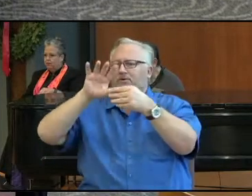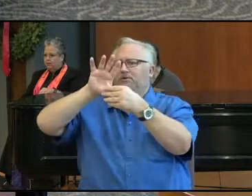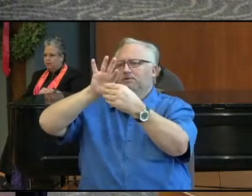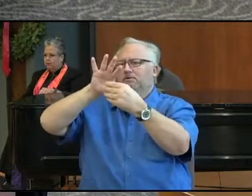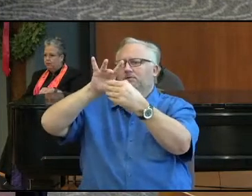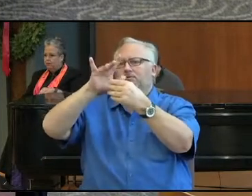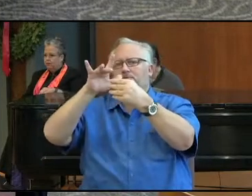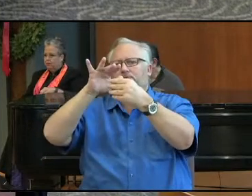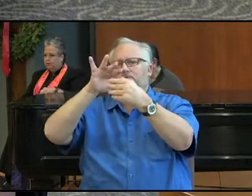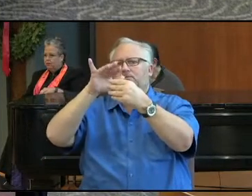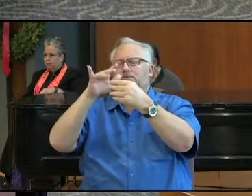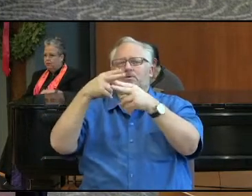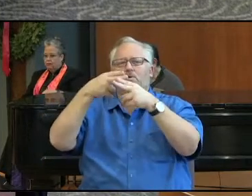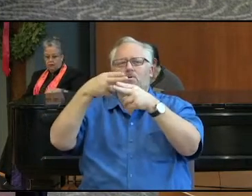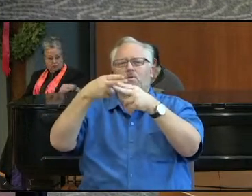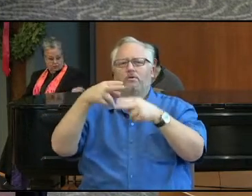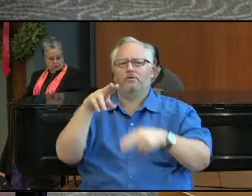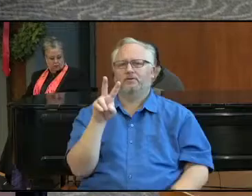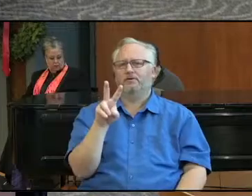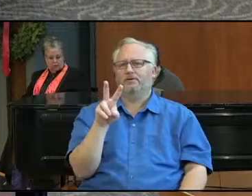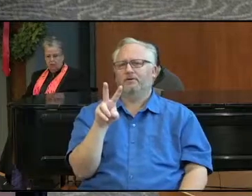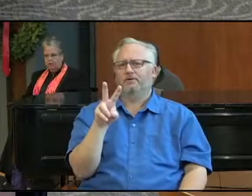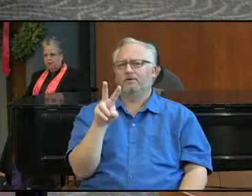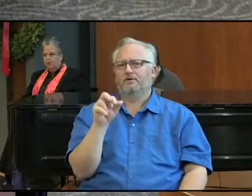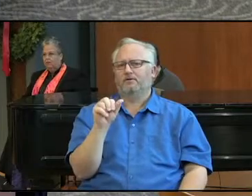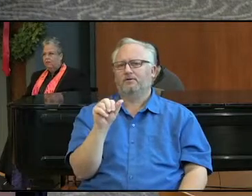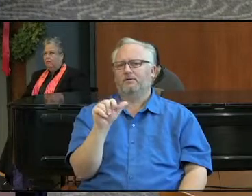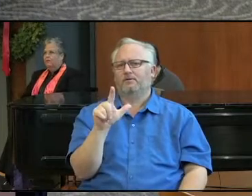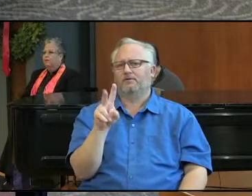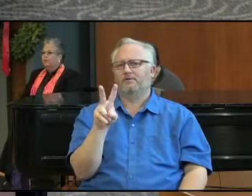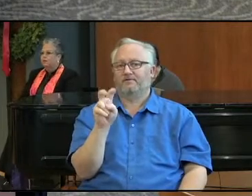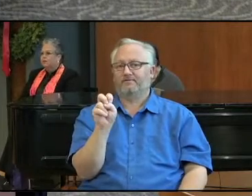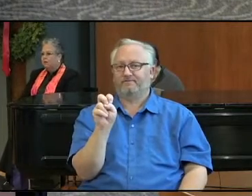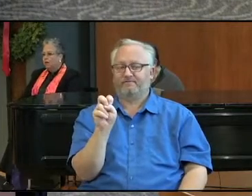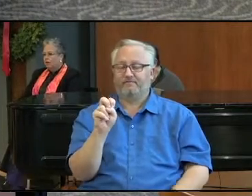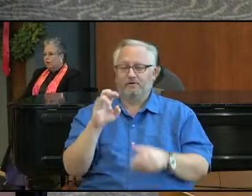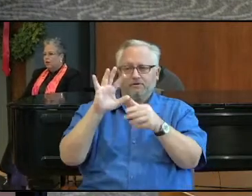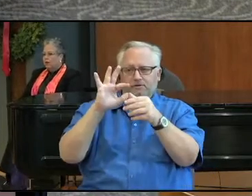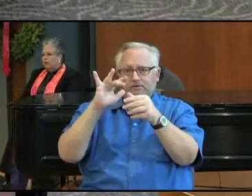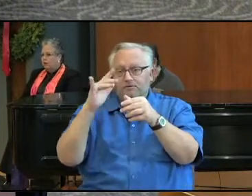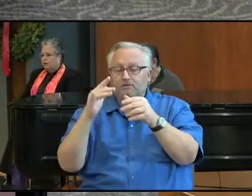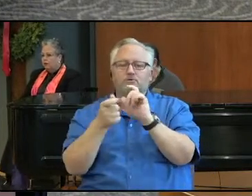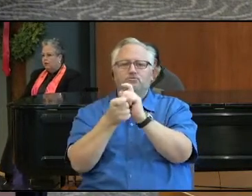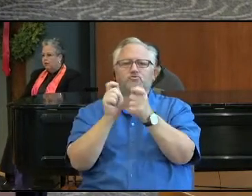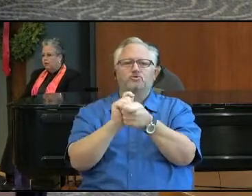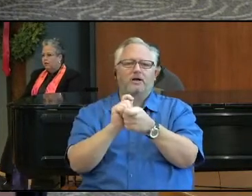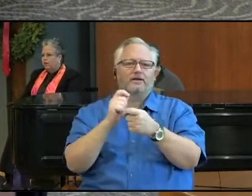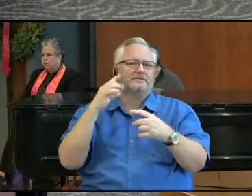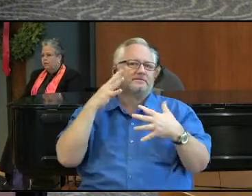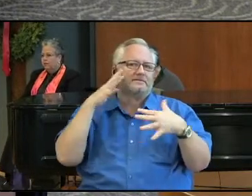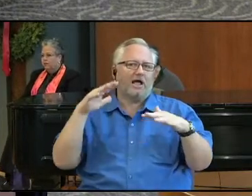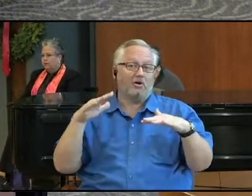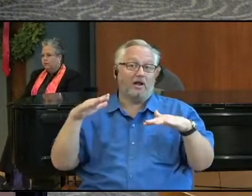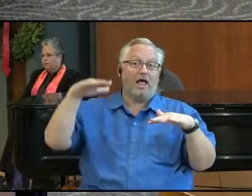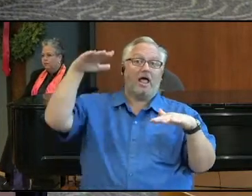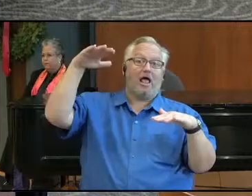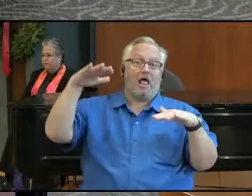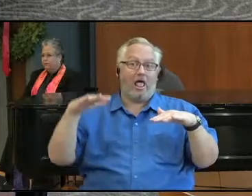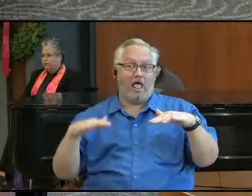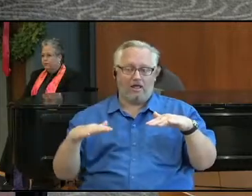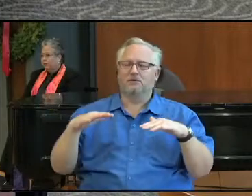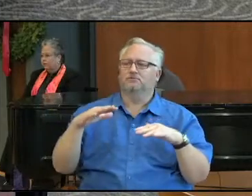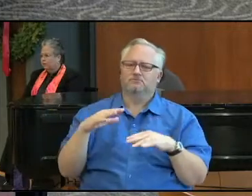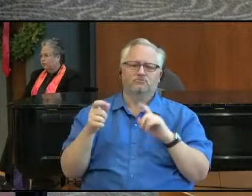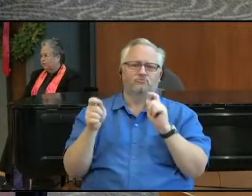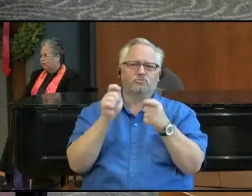these buttons, they're called valves, by pushing down these valves, you can change the pitch of the trumpet. You can change